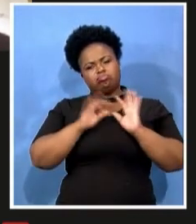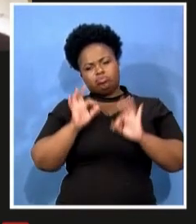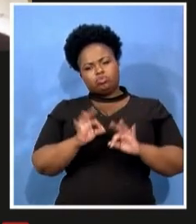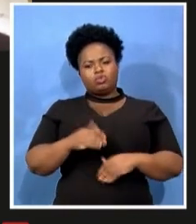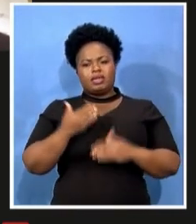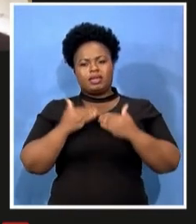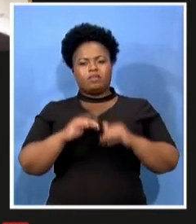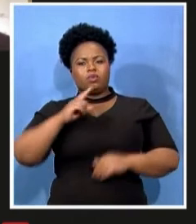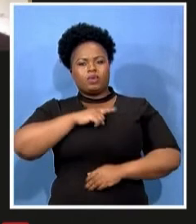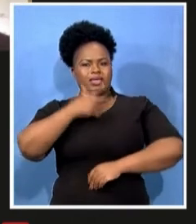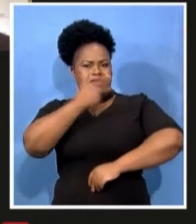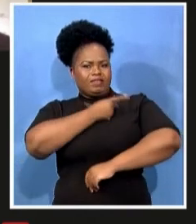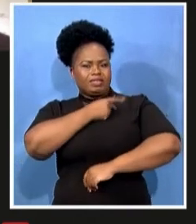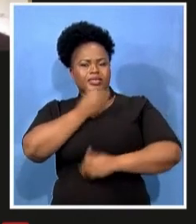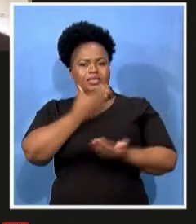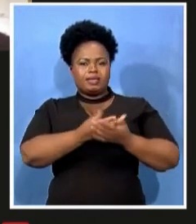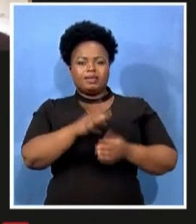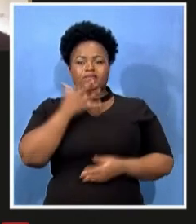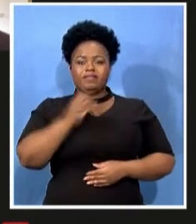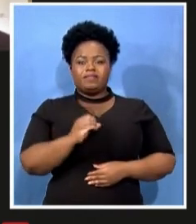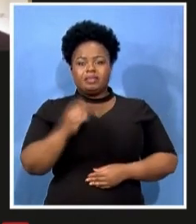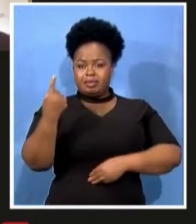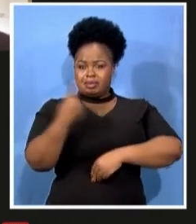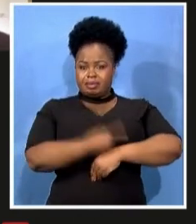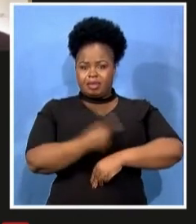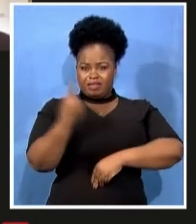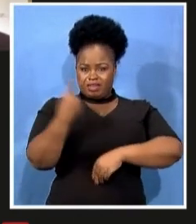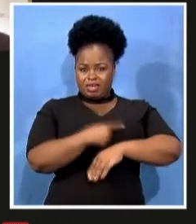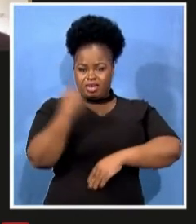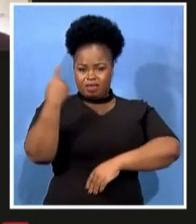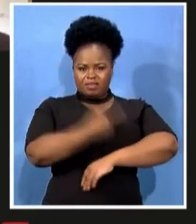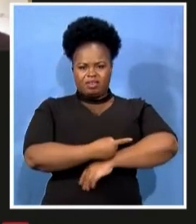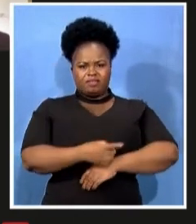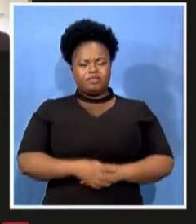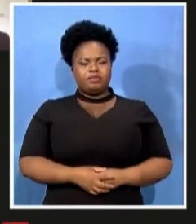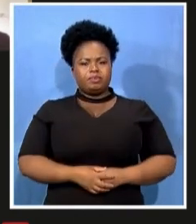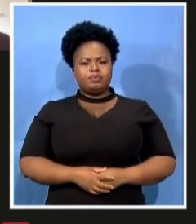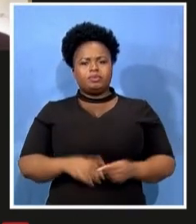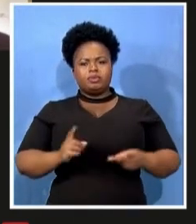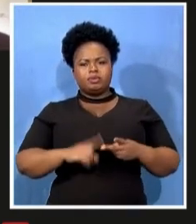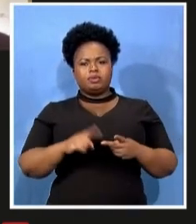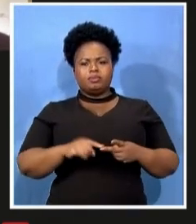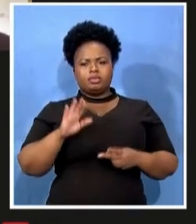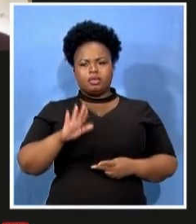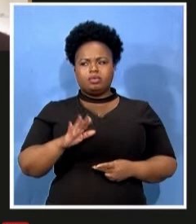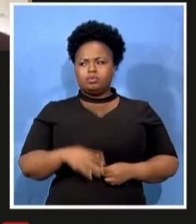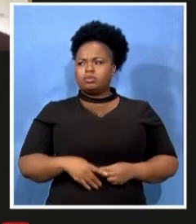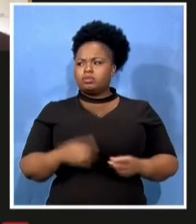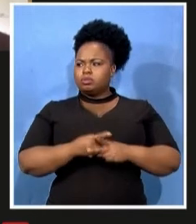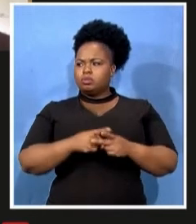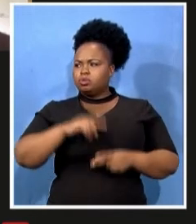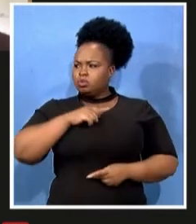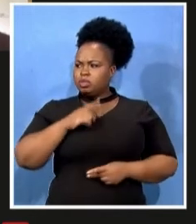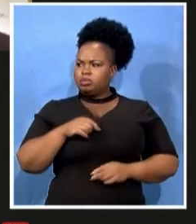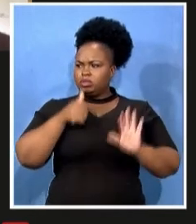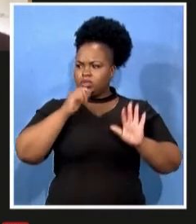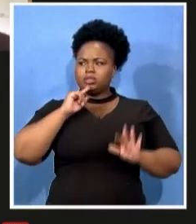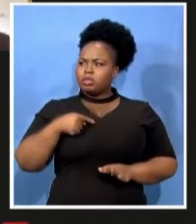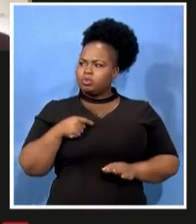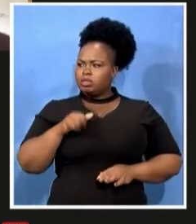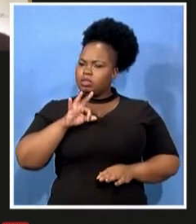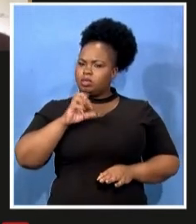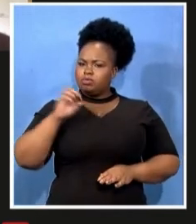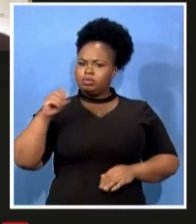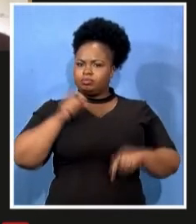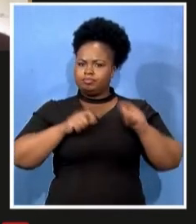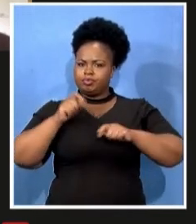per day. It's going to be quite a huge run. We're targeting about 6,300 people and drawn